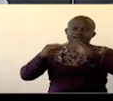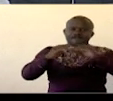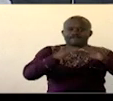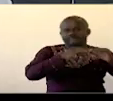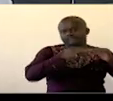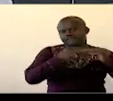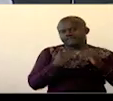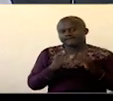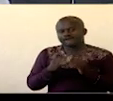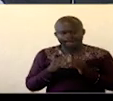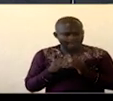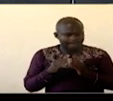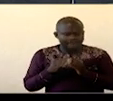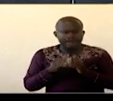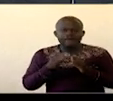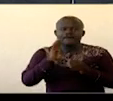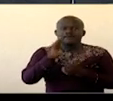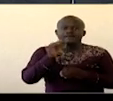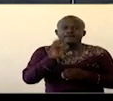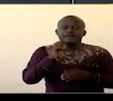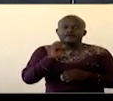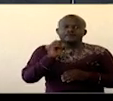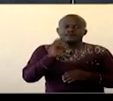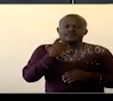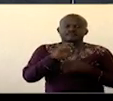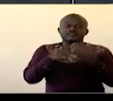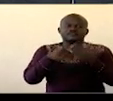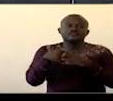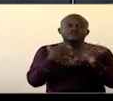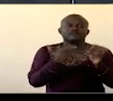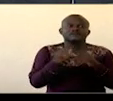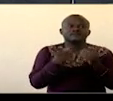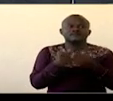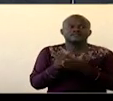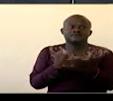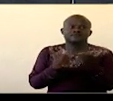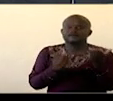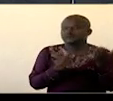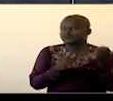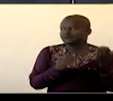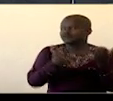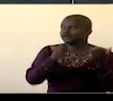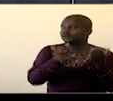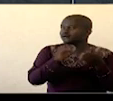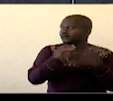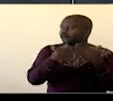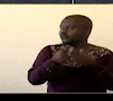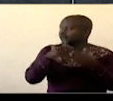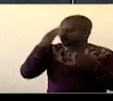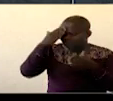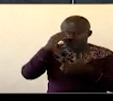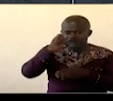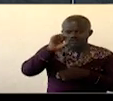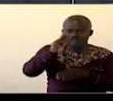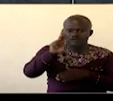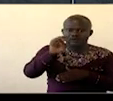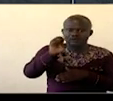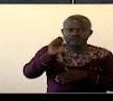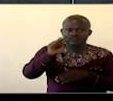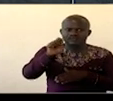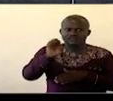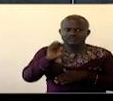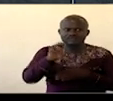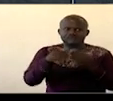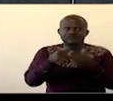Terrestrial biodiversity is usually greater near the equator. Do you know the equator? The